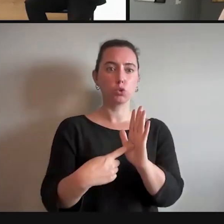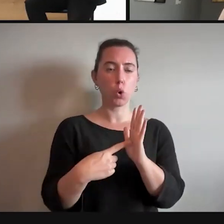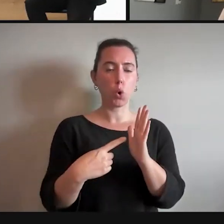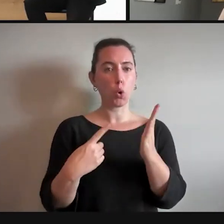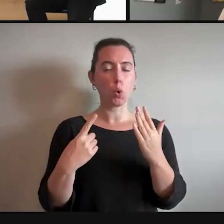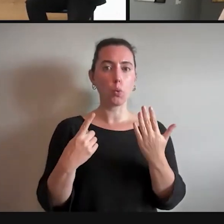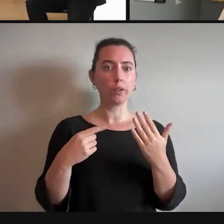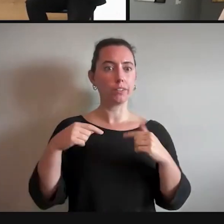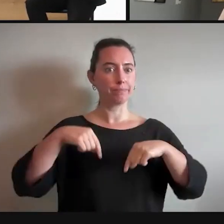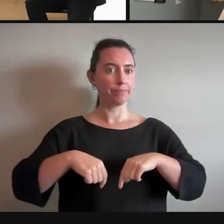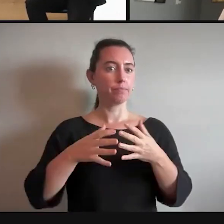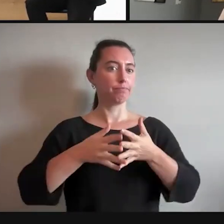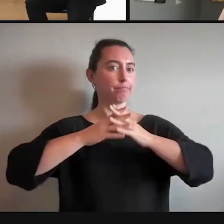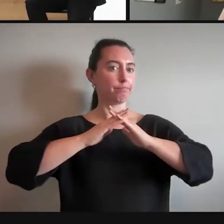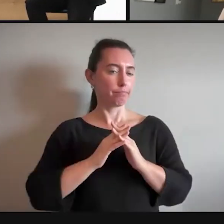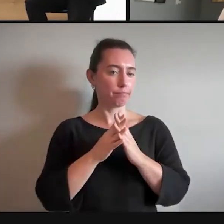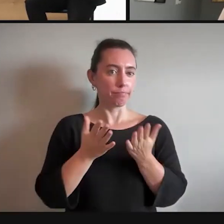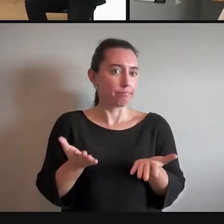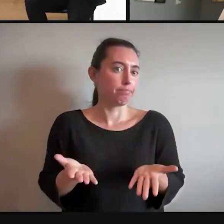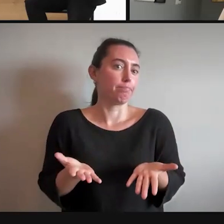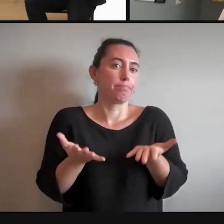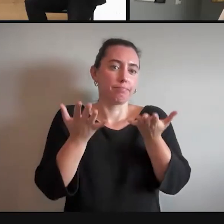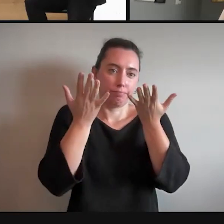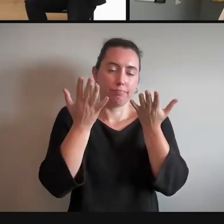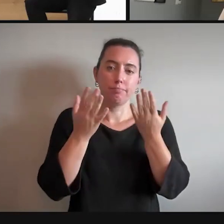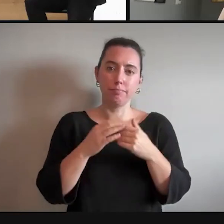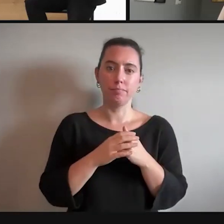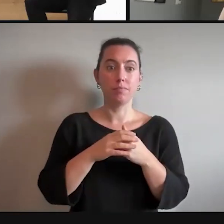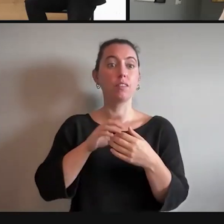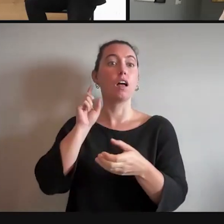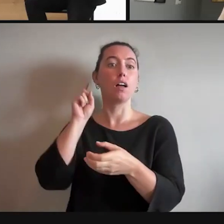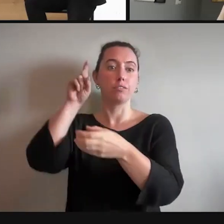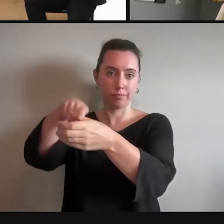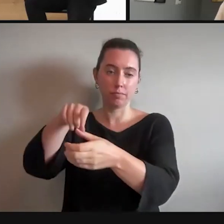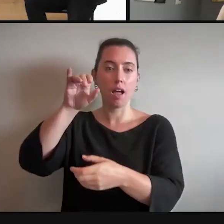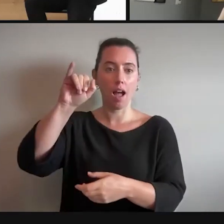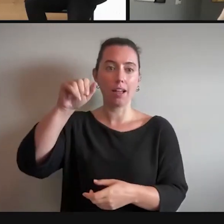matured in terms of enrollment to IAAP.